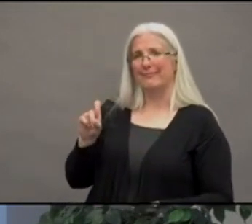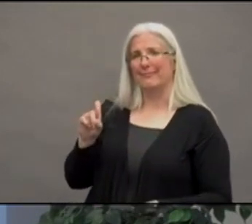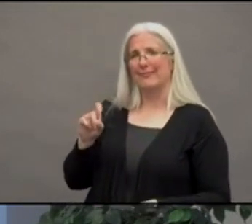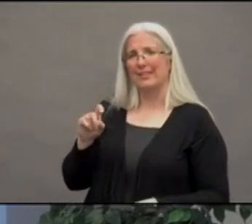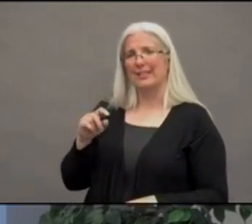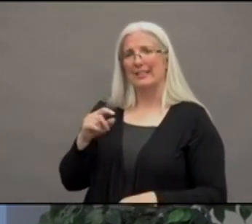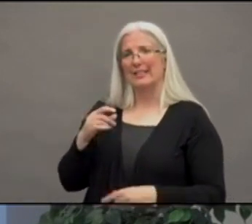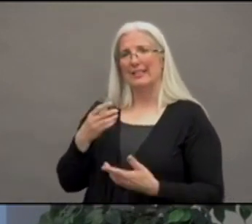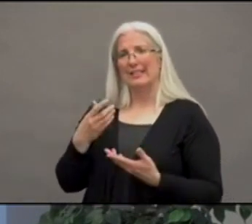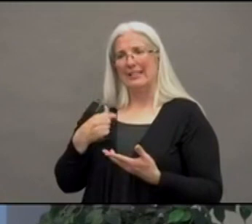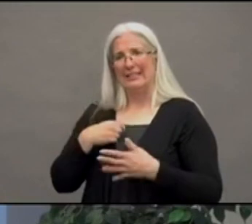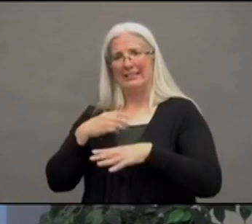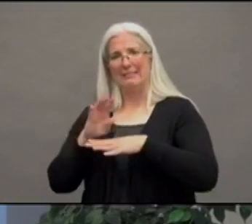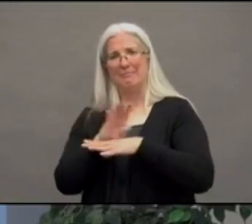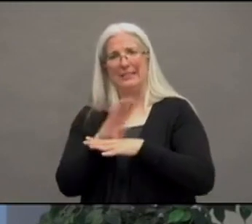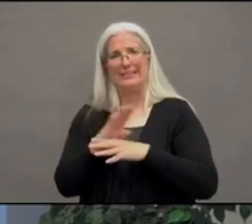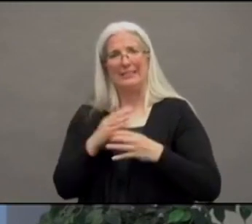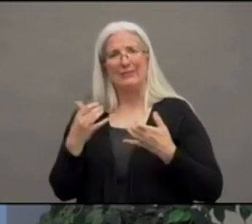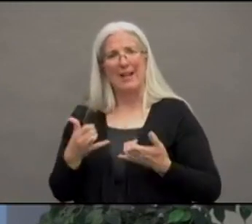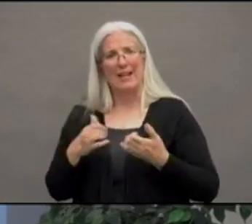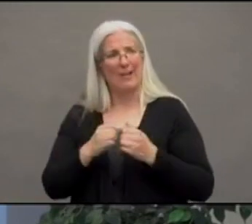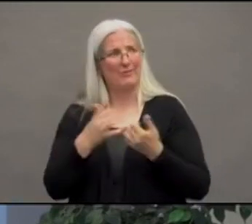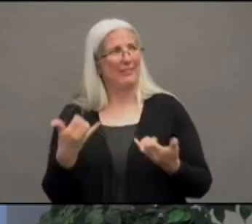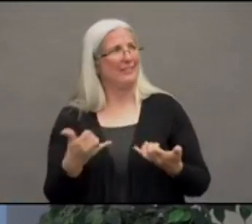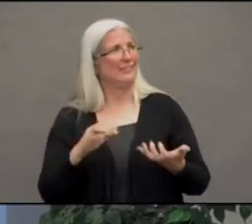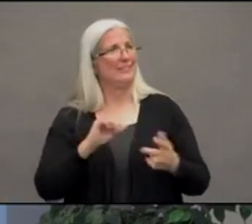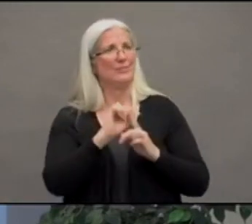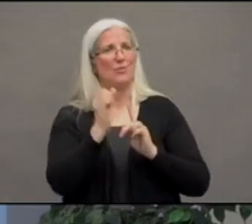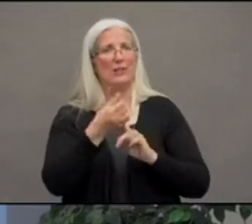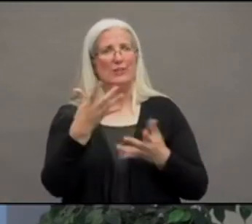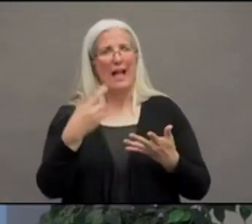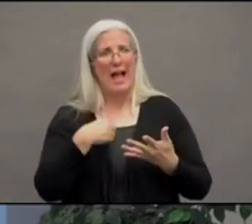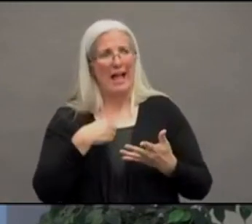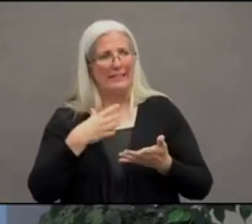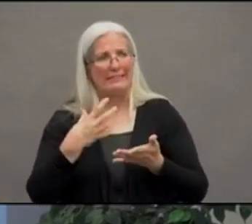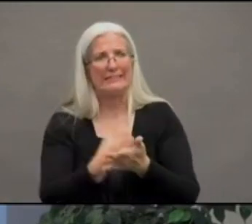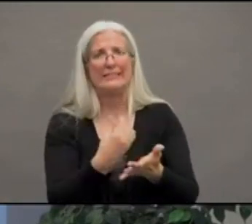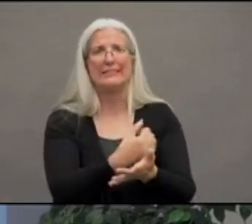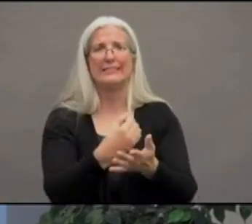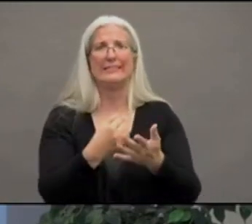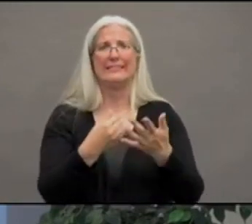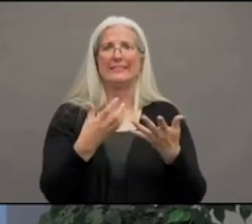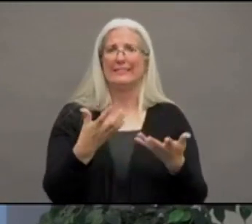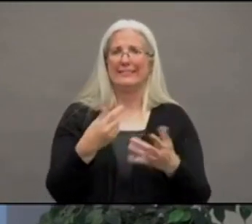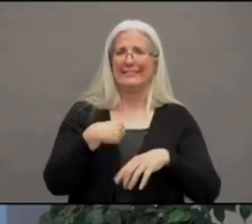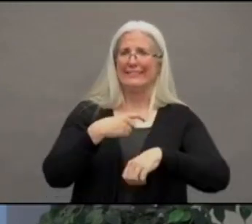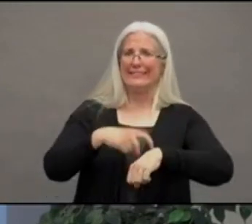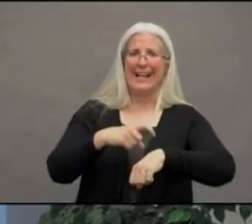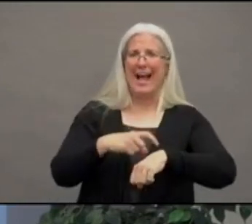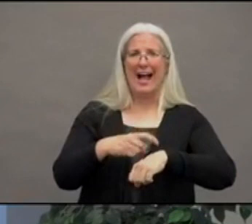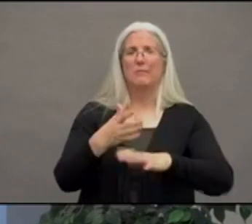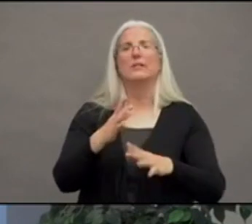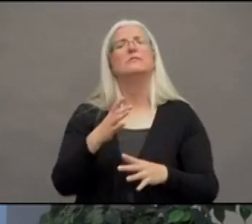considering the situation that all of us are in. What can those people do, or what should they keep in mind?